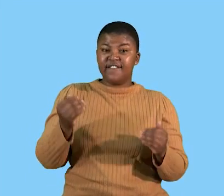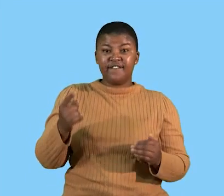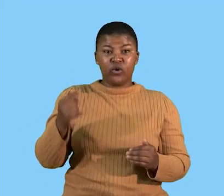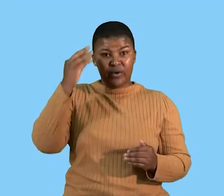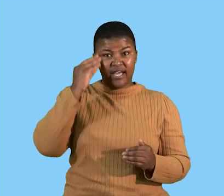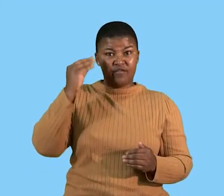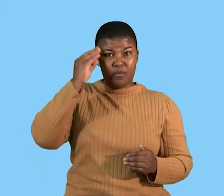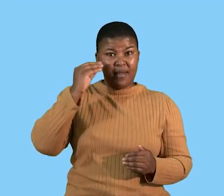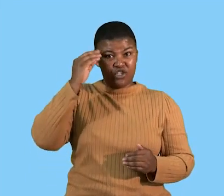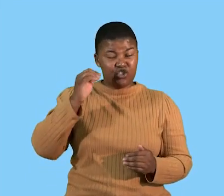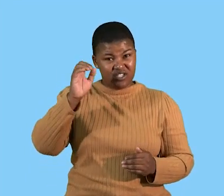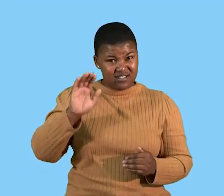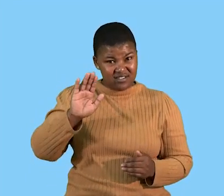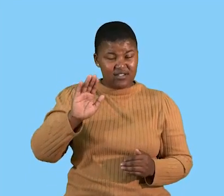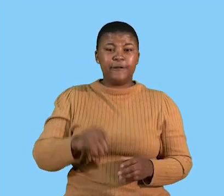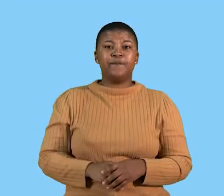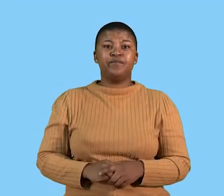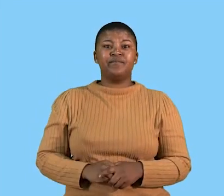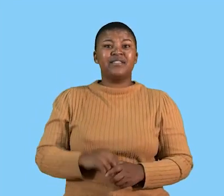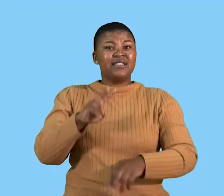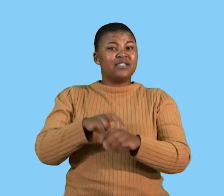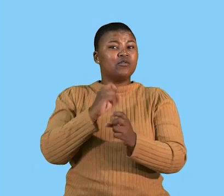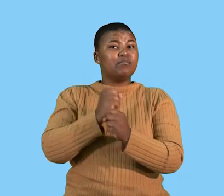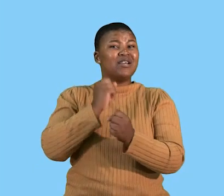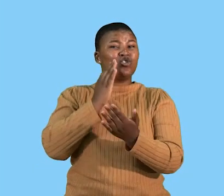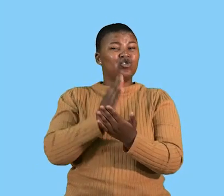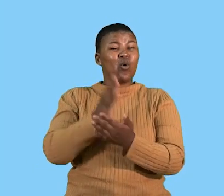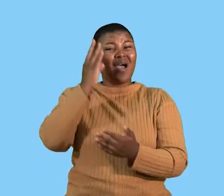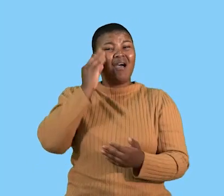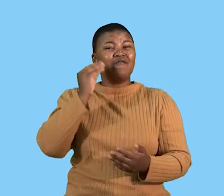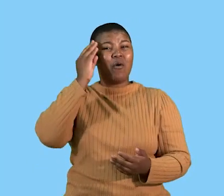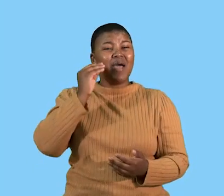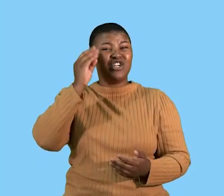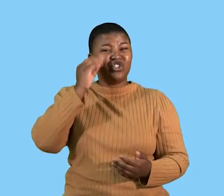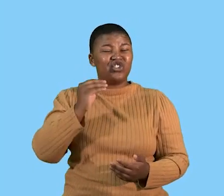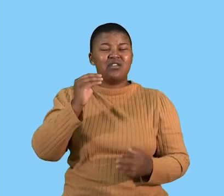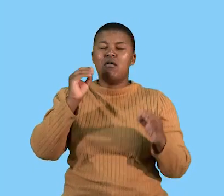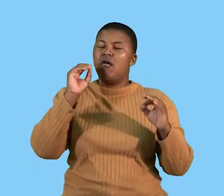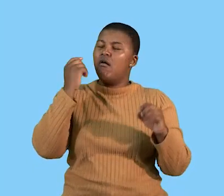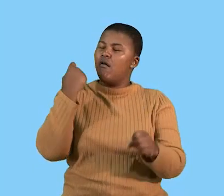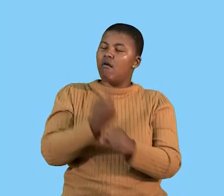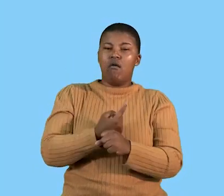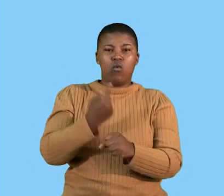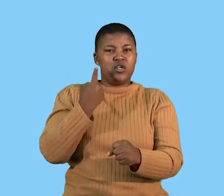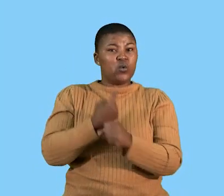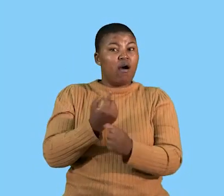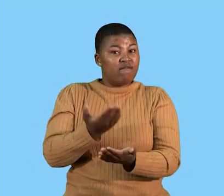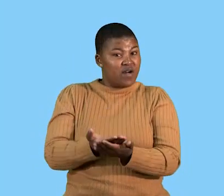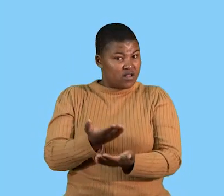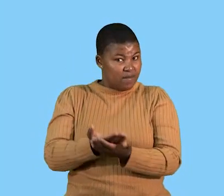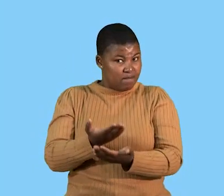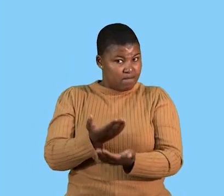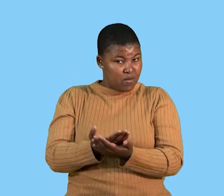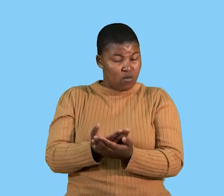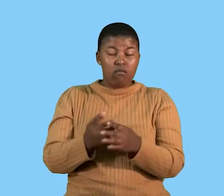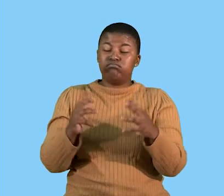of information. So firstly, they need to make sure that the information is always